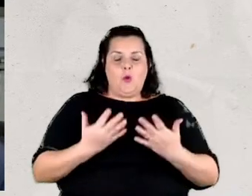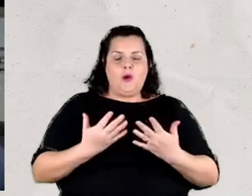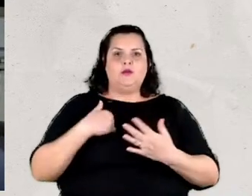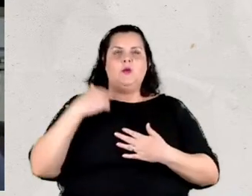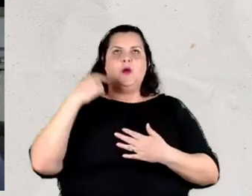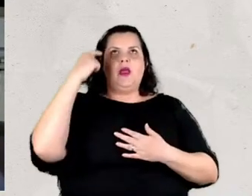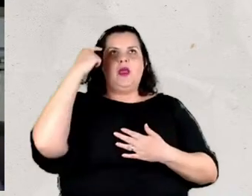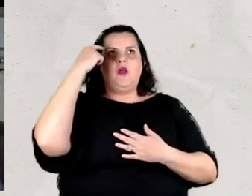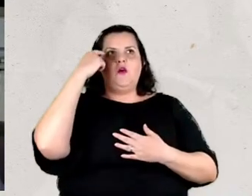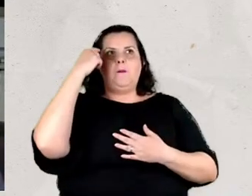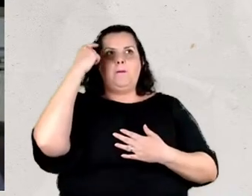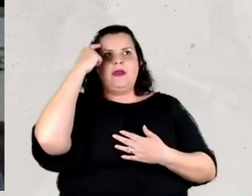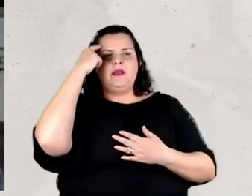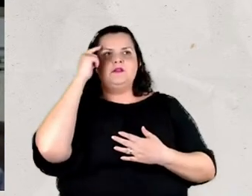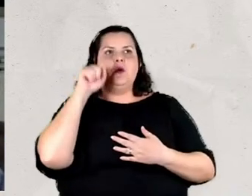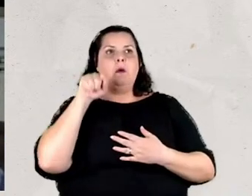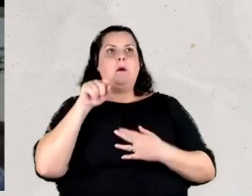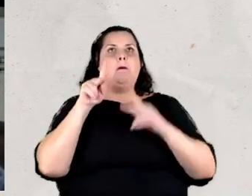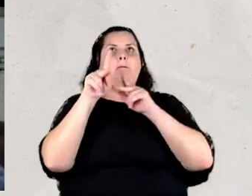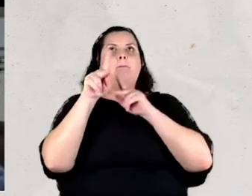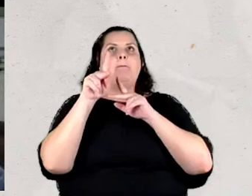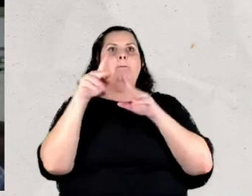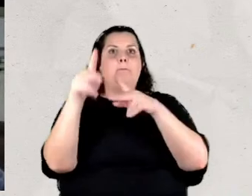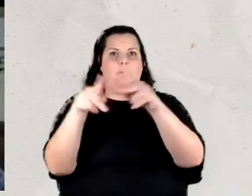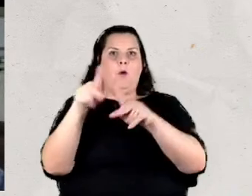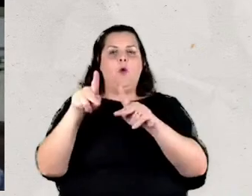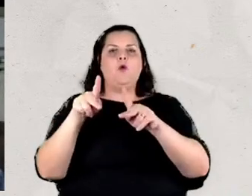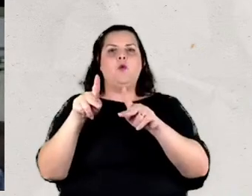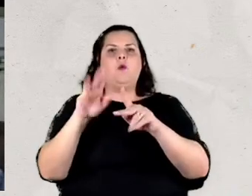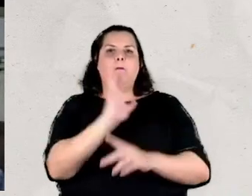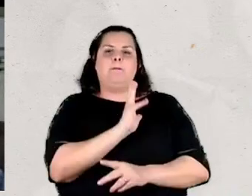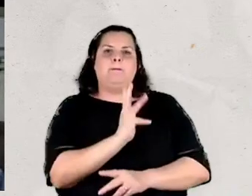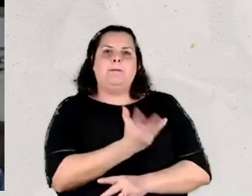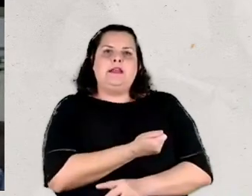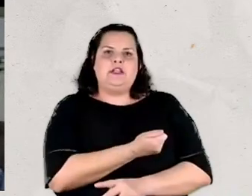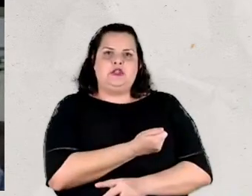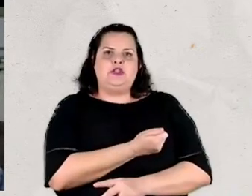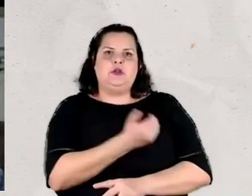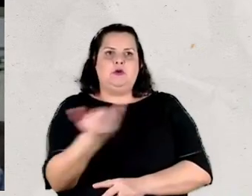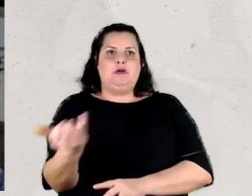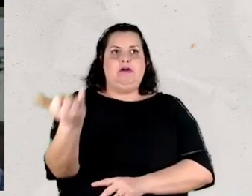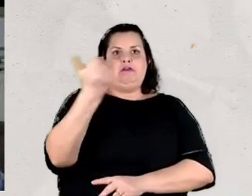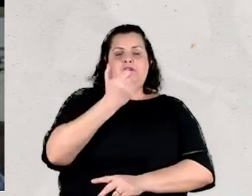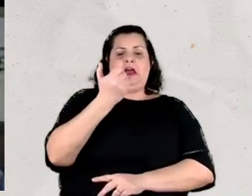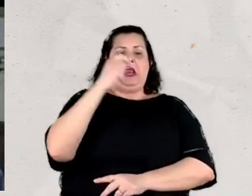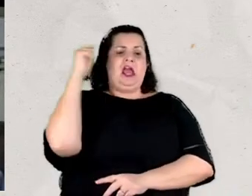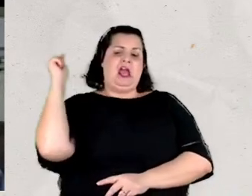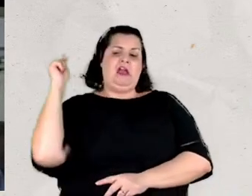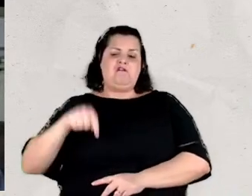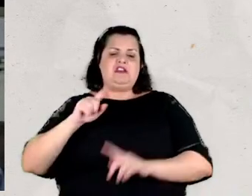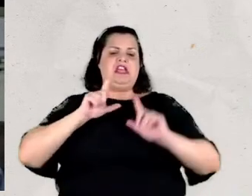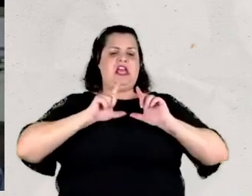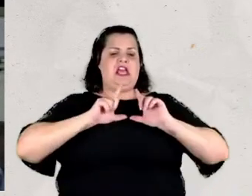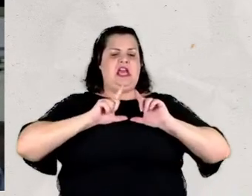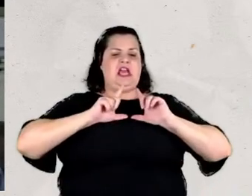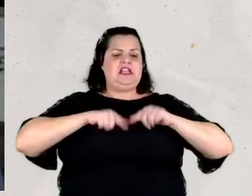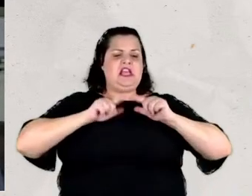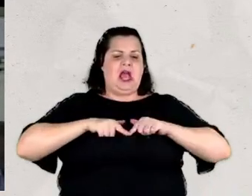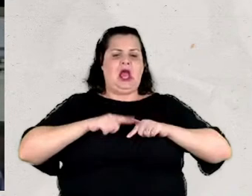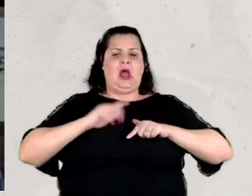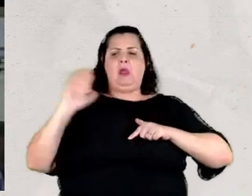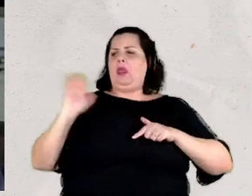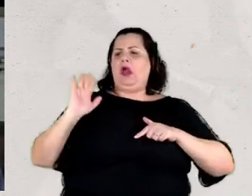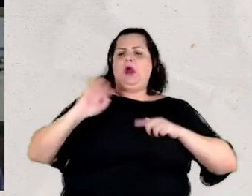And so at the very least, let's get to the point where we understand that we're fighting as